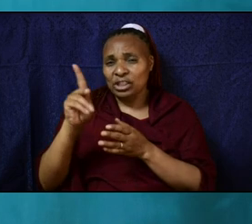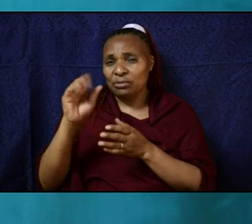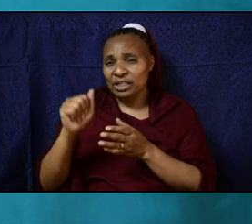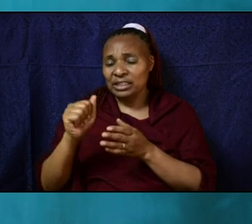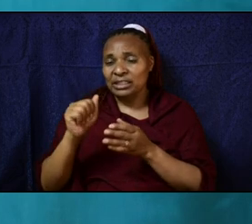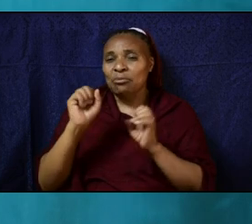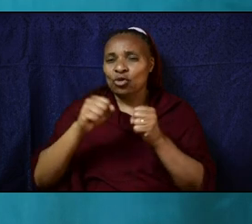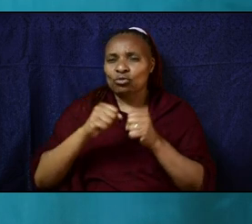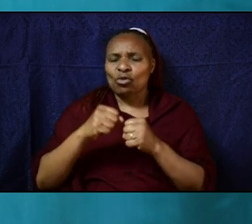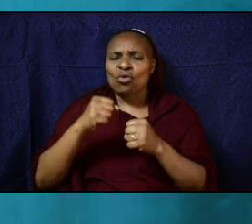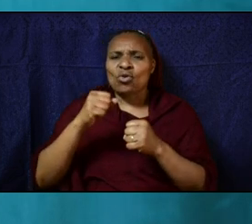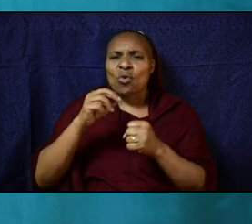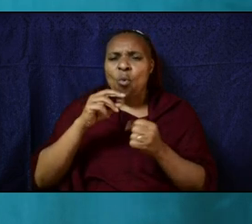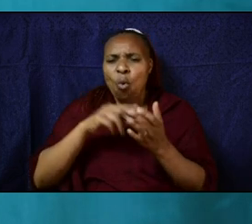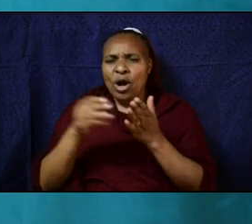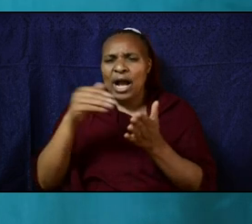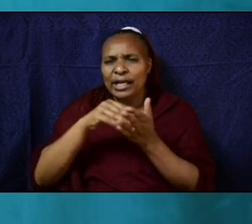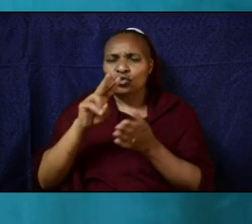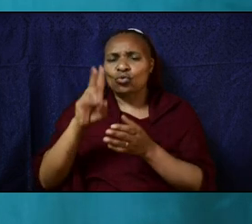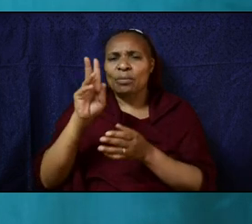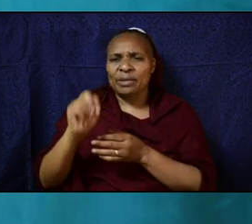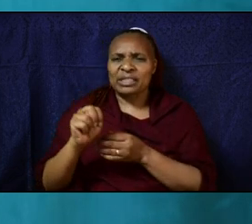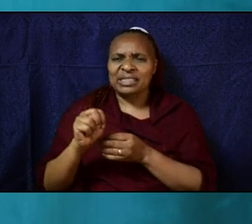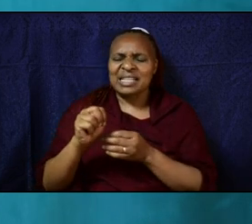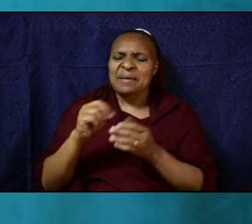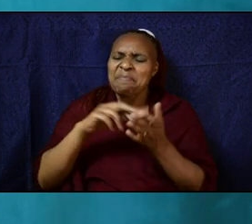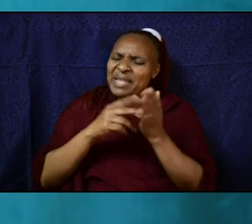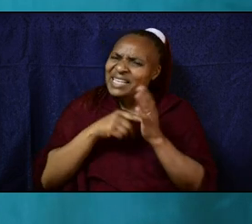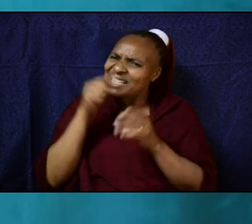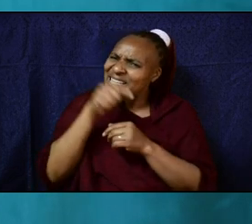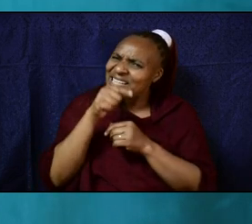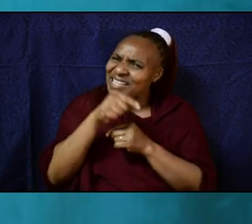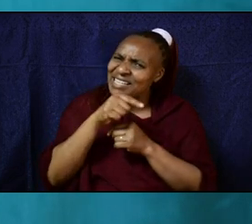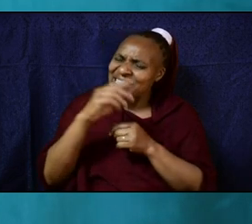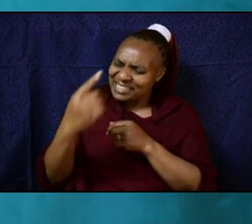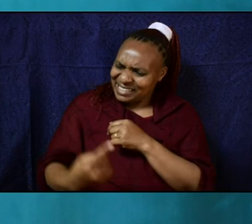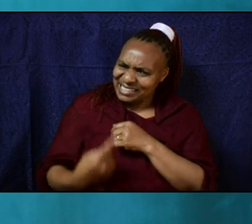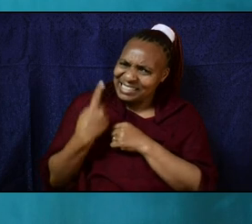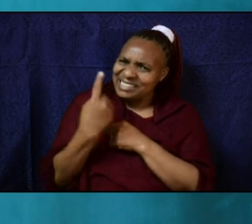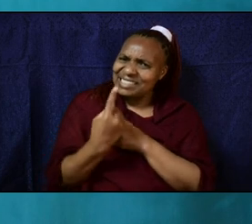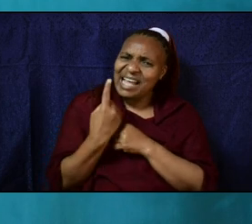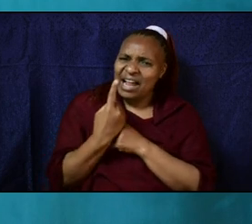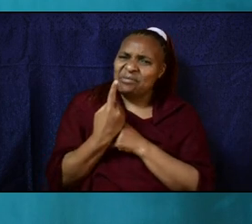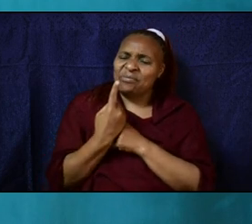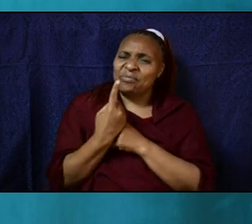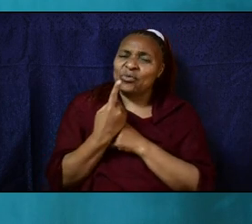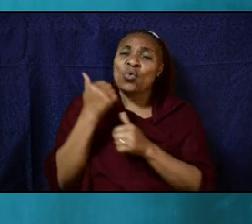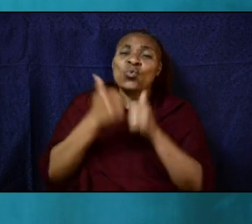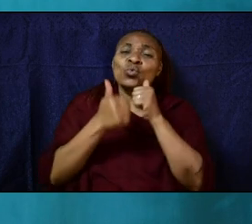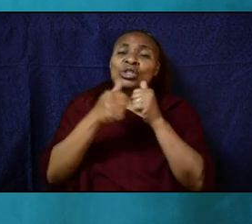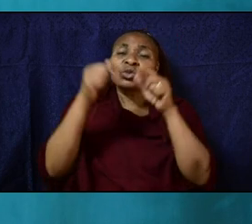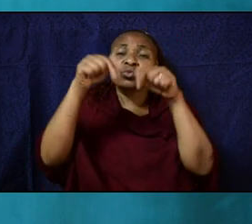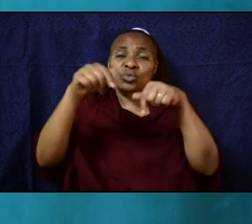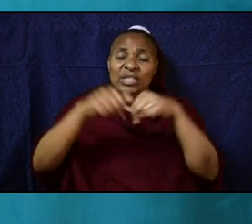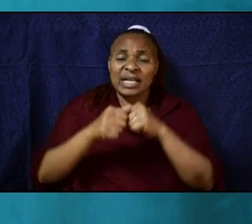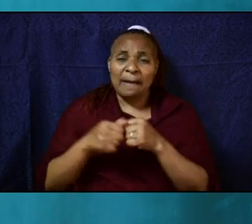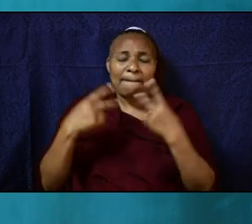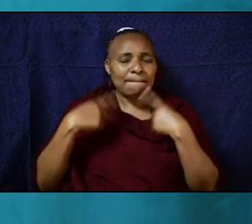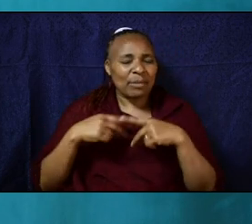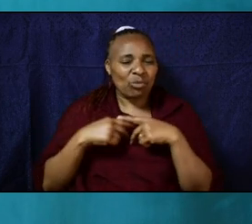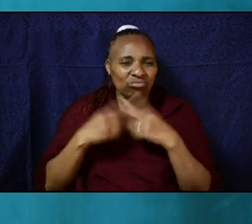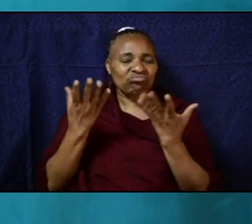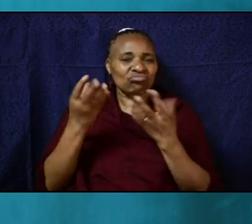This just emphasizes on selflessness, of which today, people